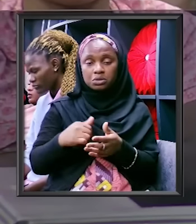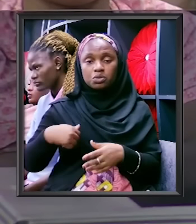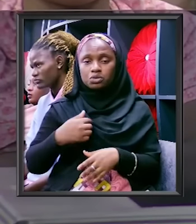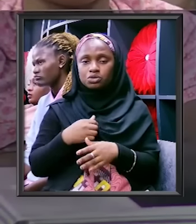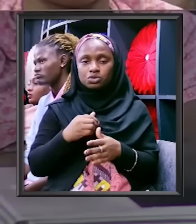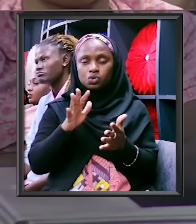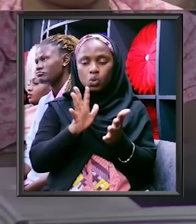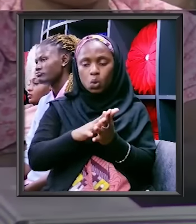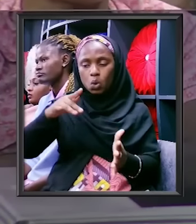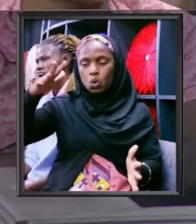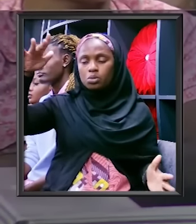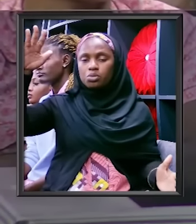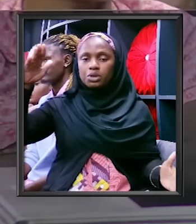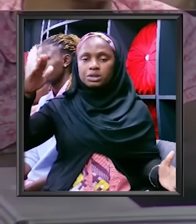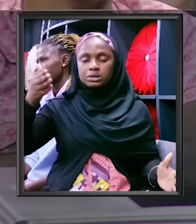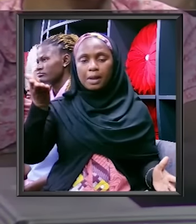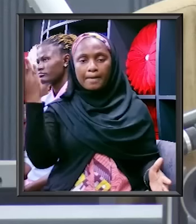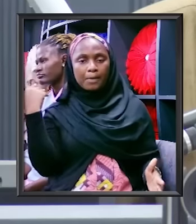scatter.